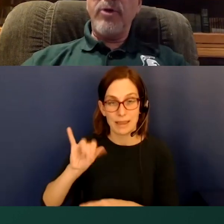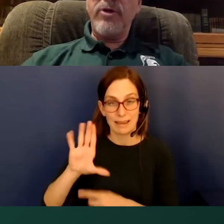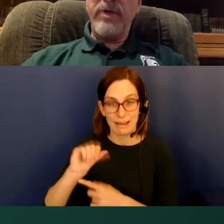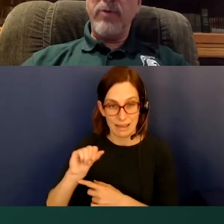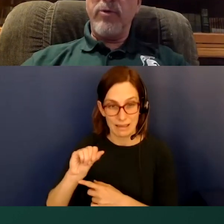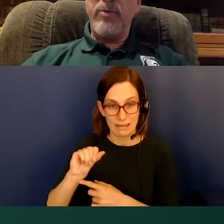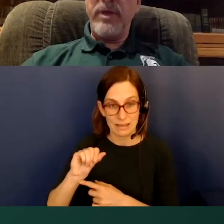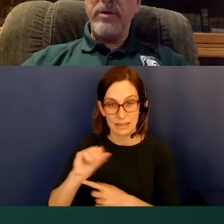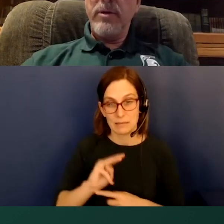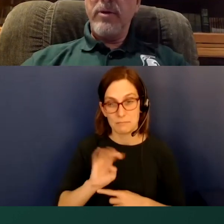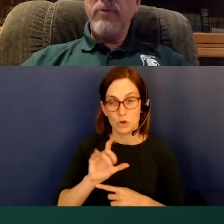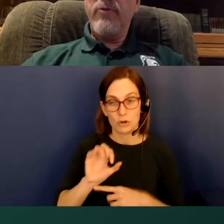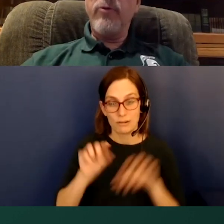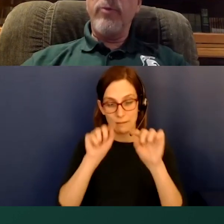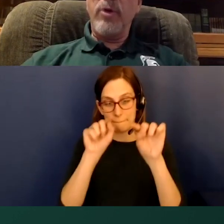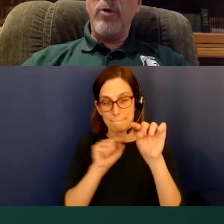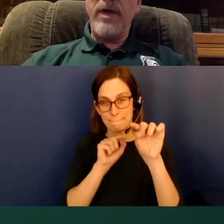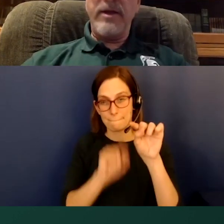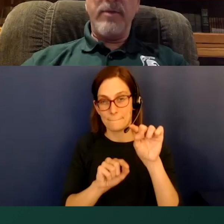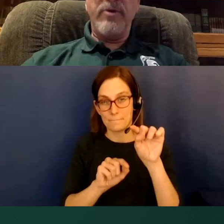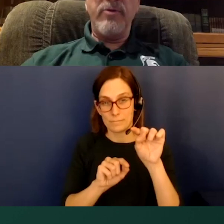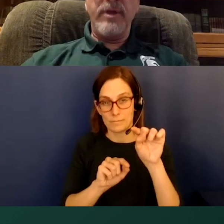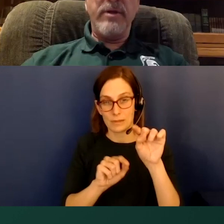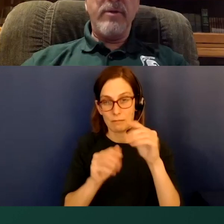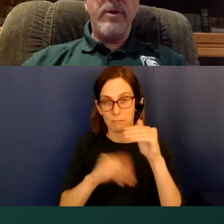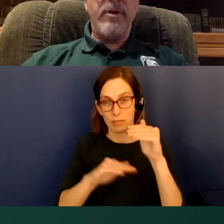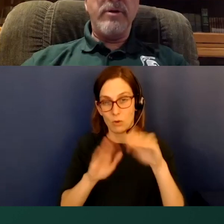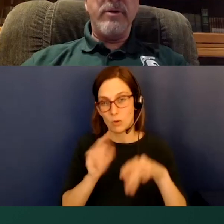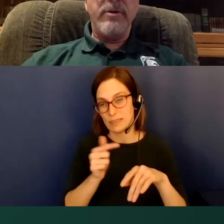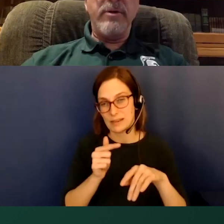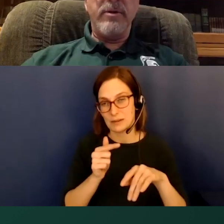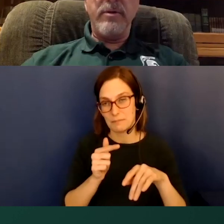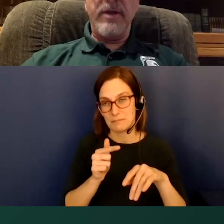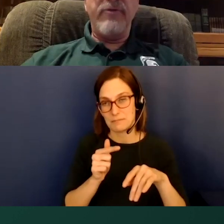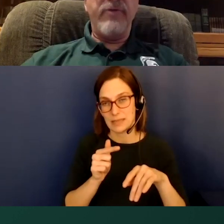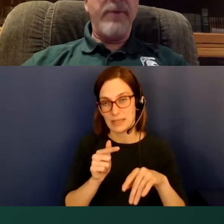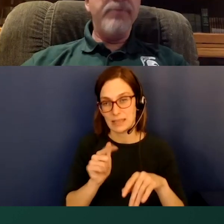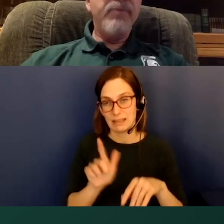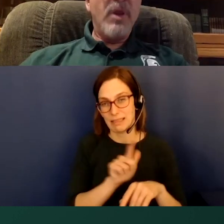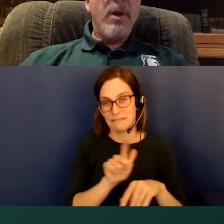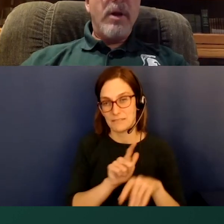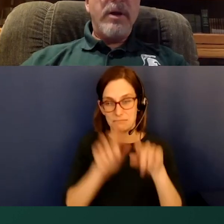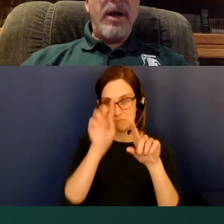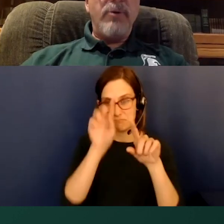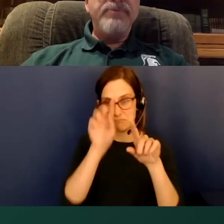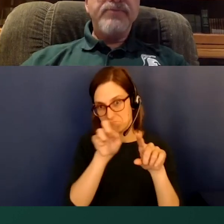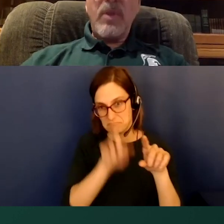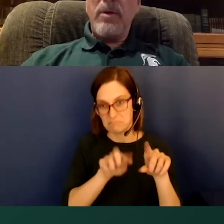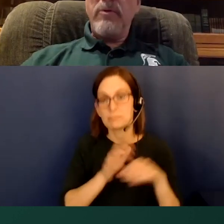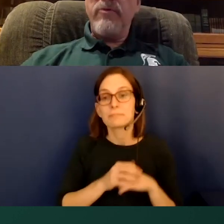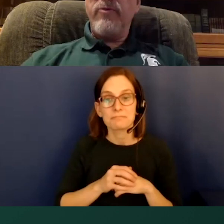and Mercury will be further below and a little bit to the left of that.